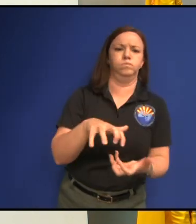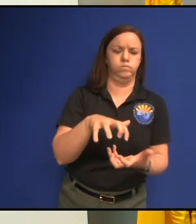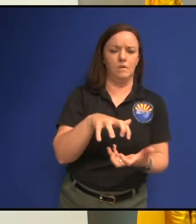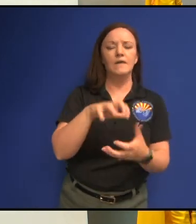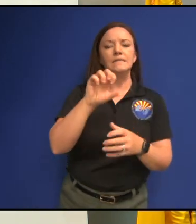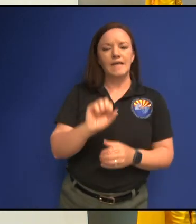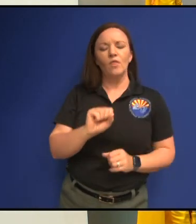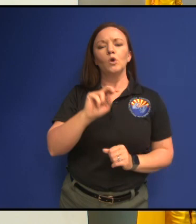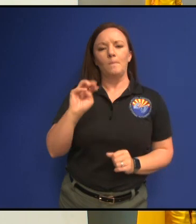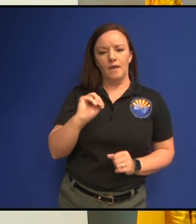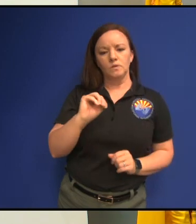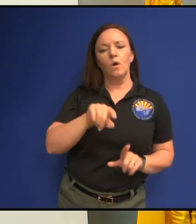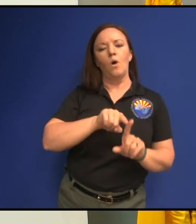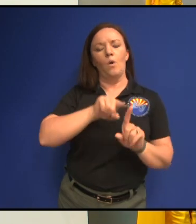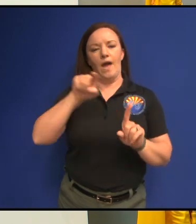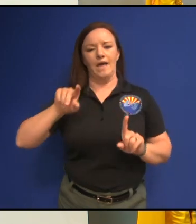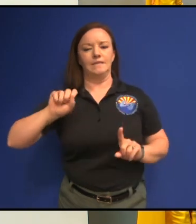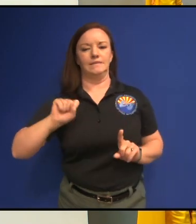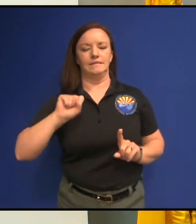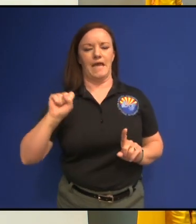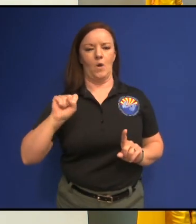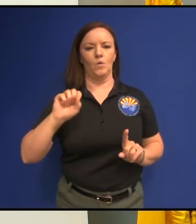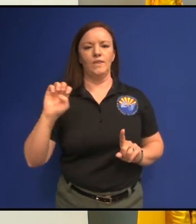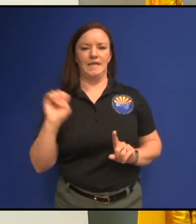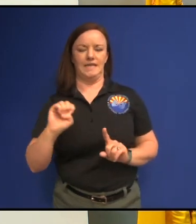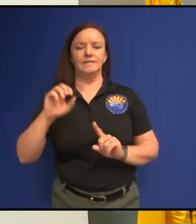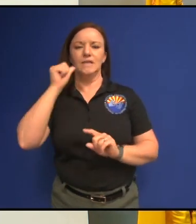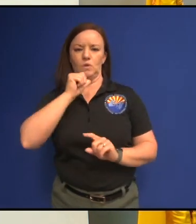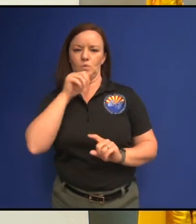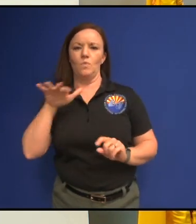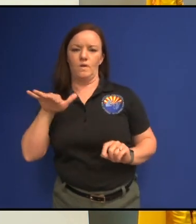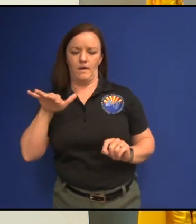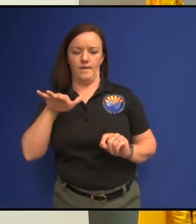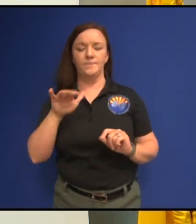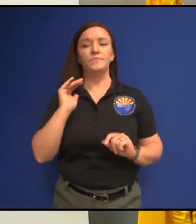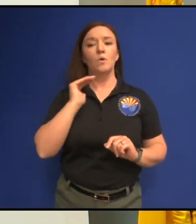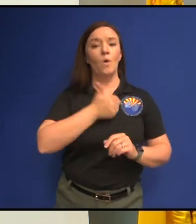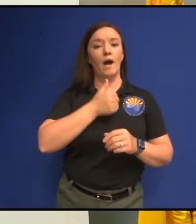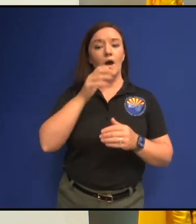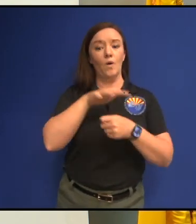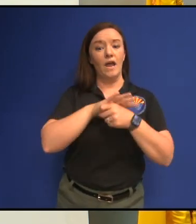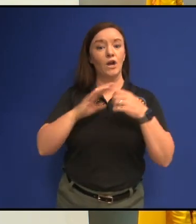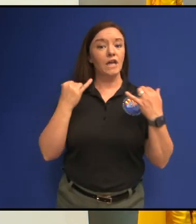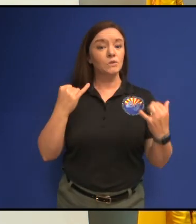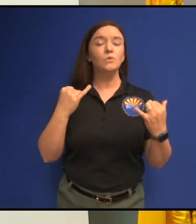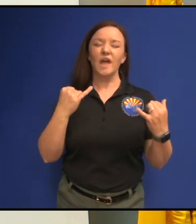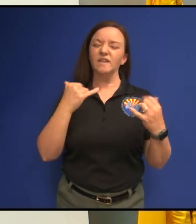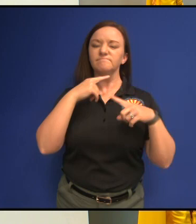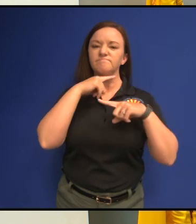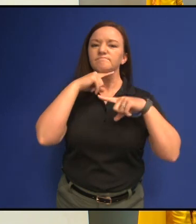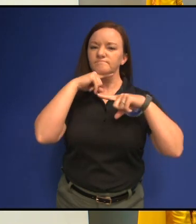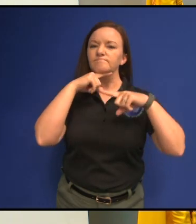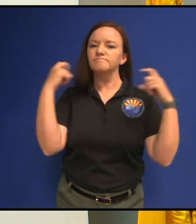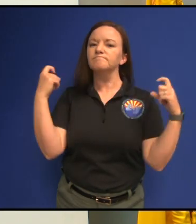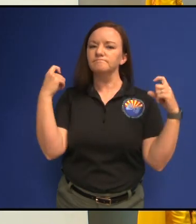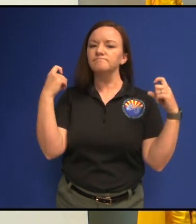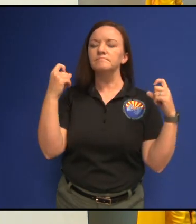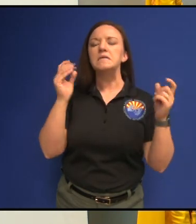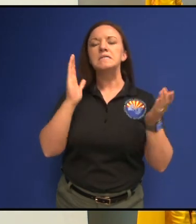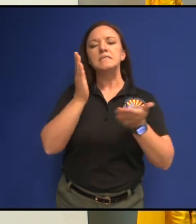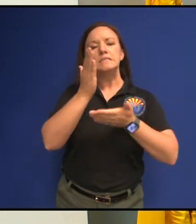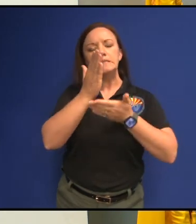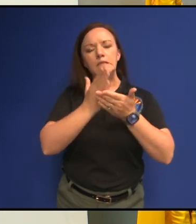Arizona. That's where the moisture's been pushed, so our area today is going to be pretty dry for the most part. We'll have